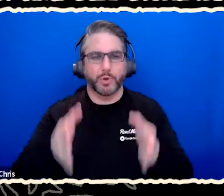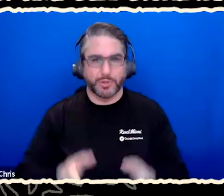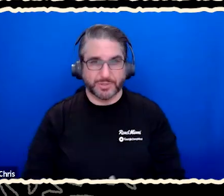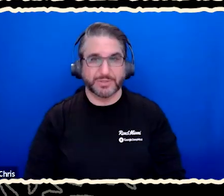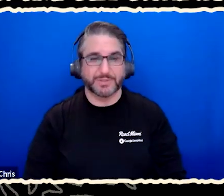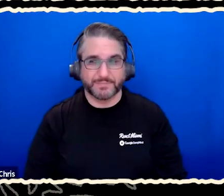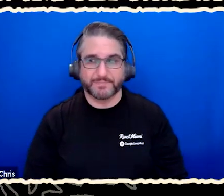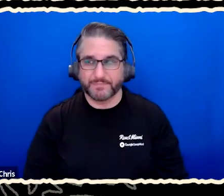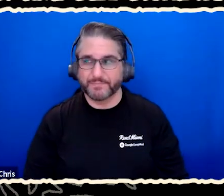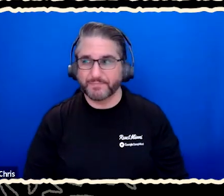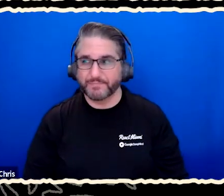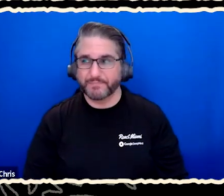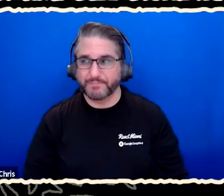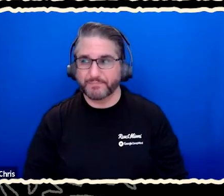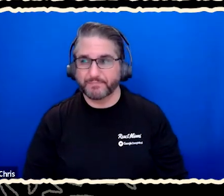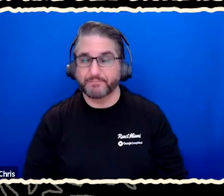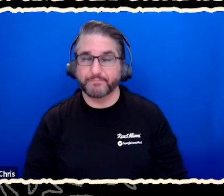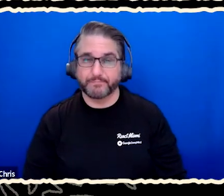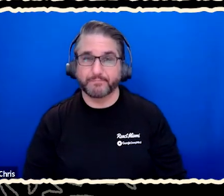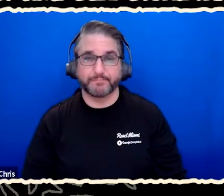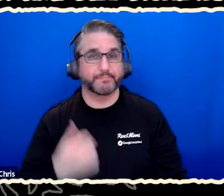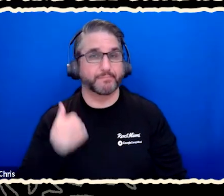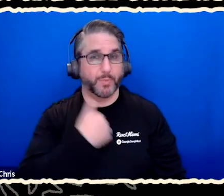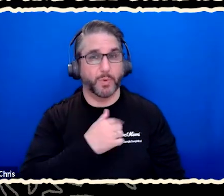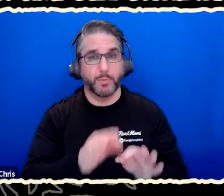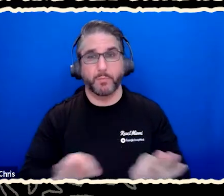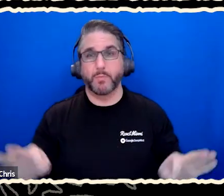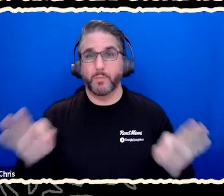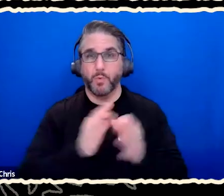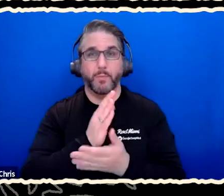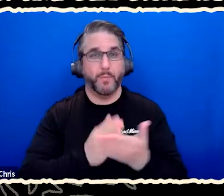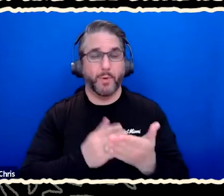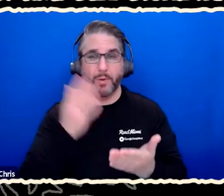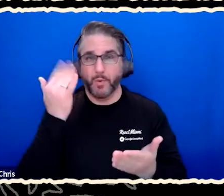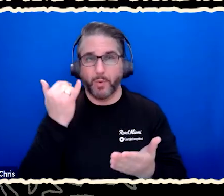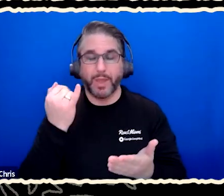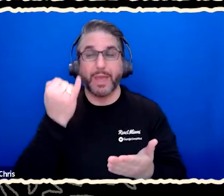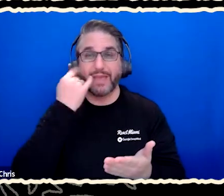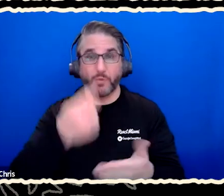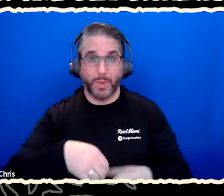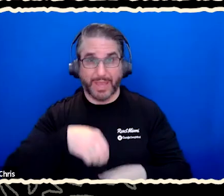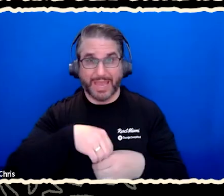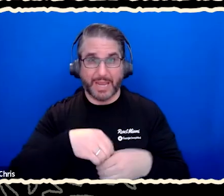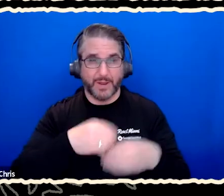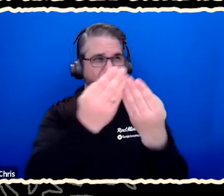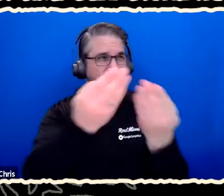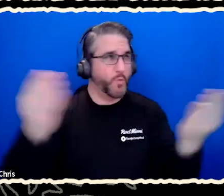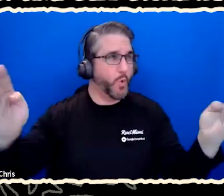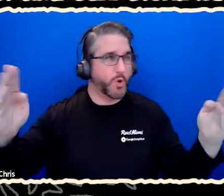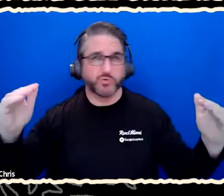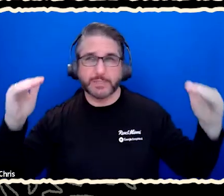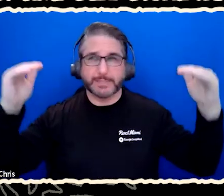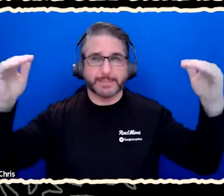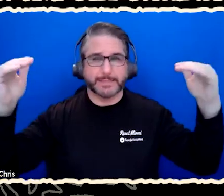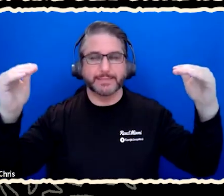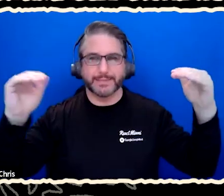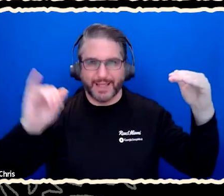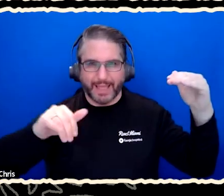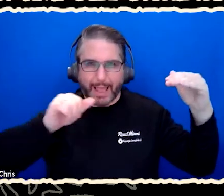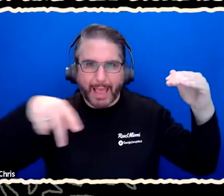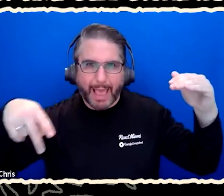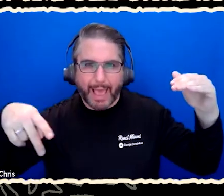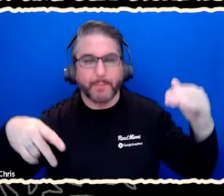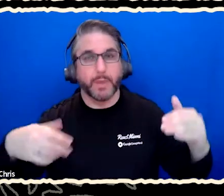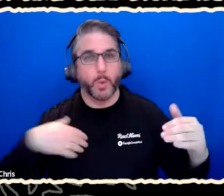And we are really needed when it comes to that, because imagine you are in your fortress, which is your app with all of the things in